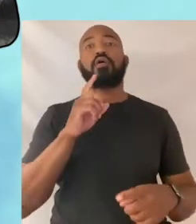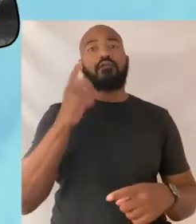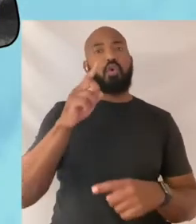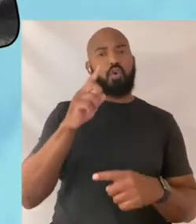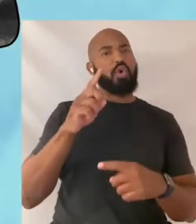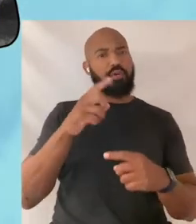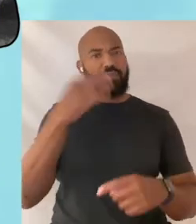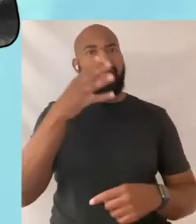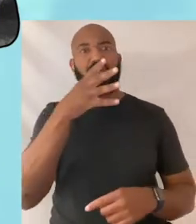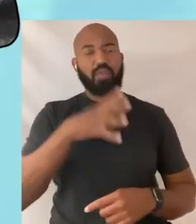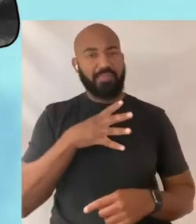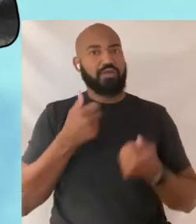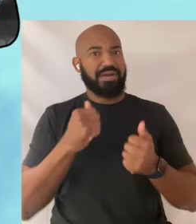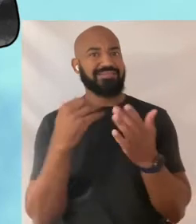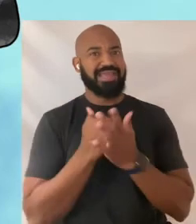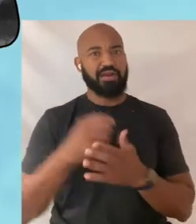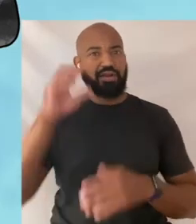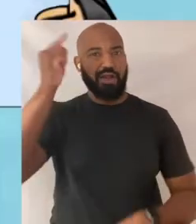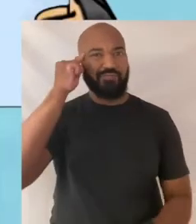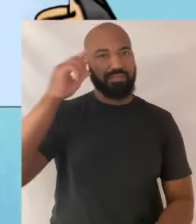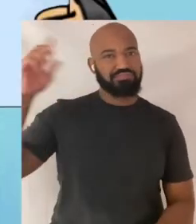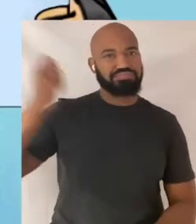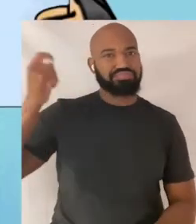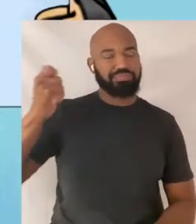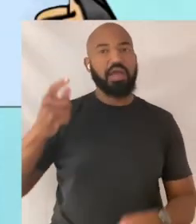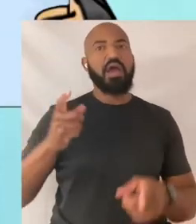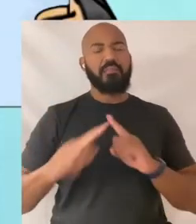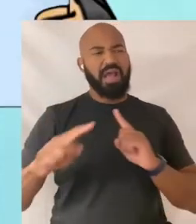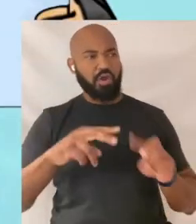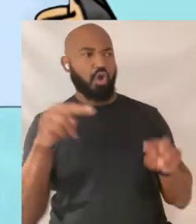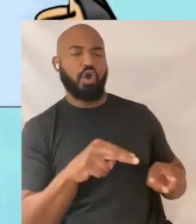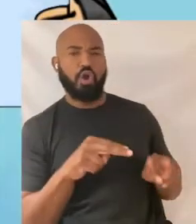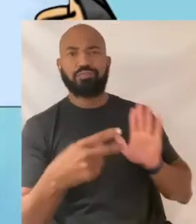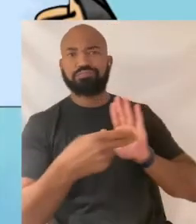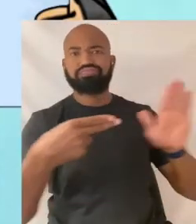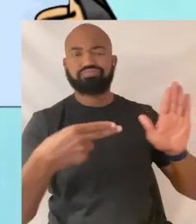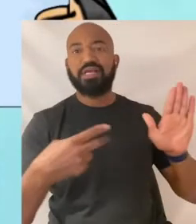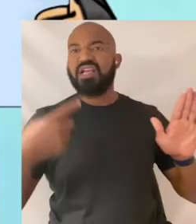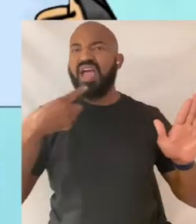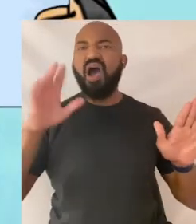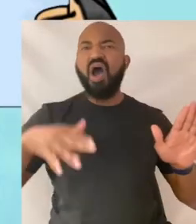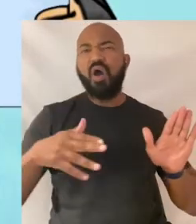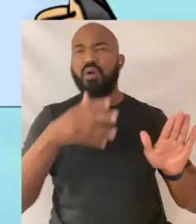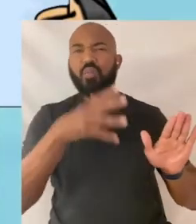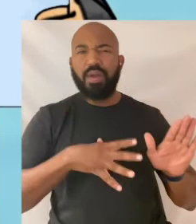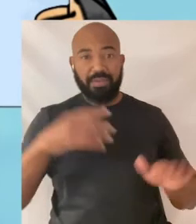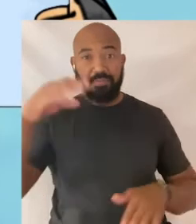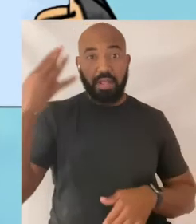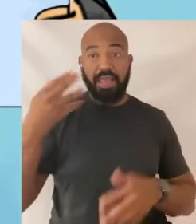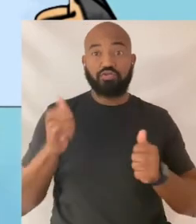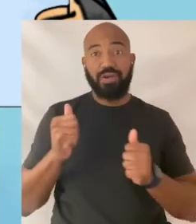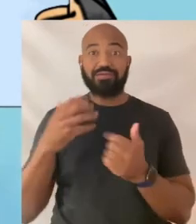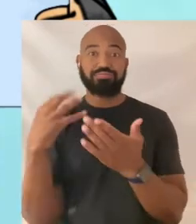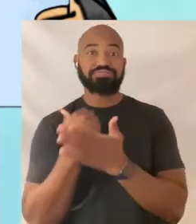government assistance. The welfare queen was depicted as a Black single mother committed to taking down the government through her use